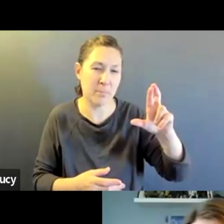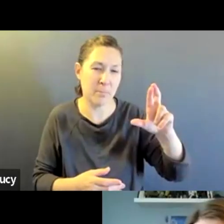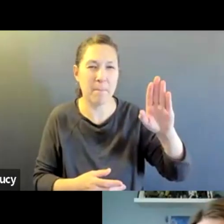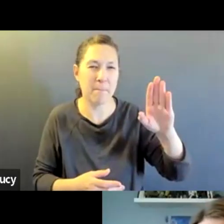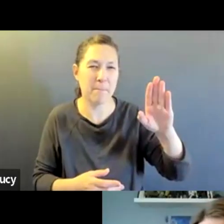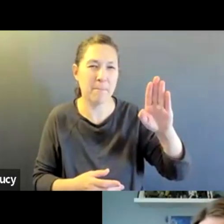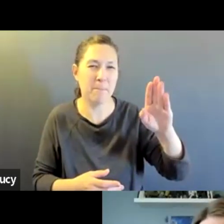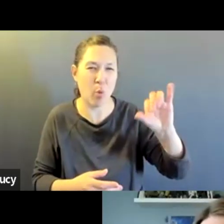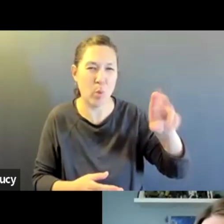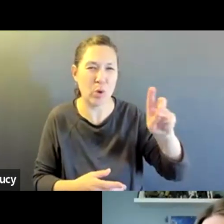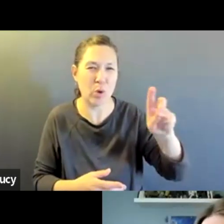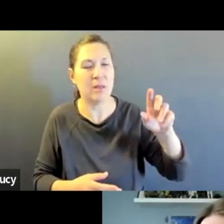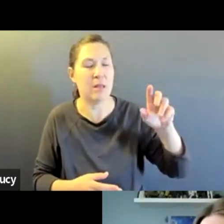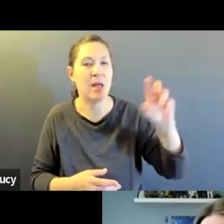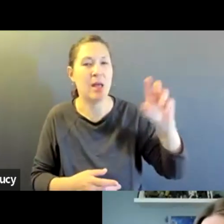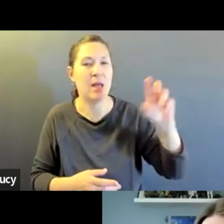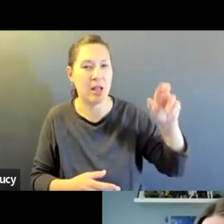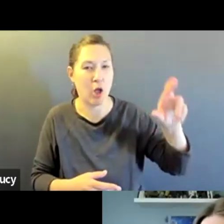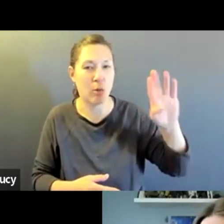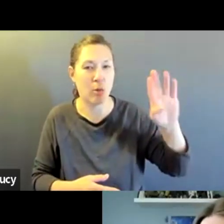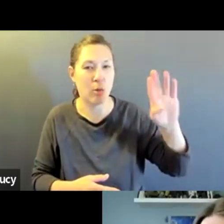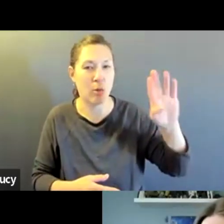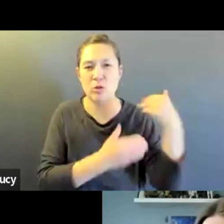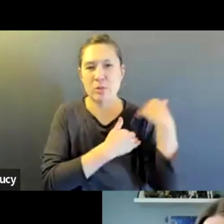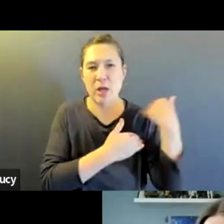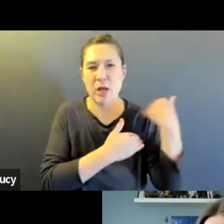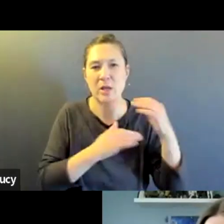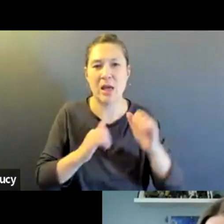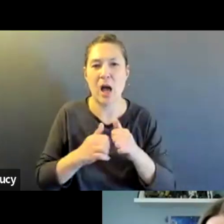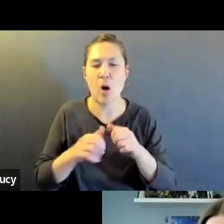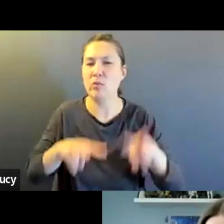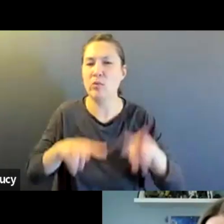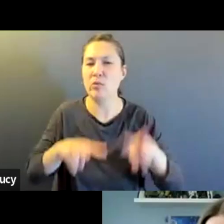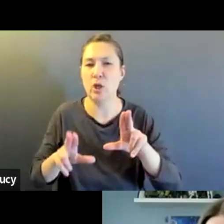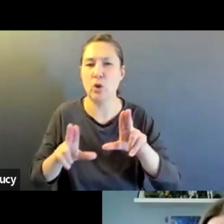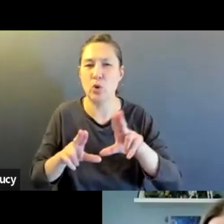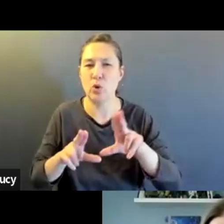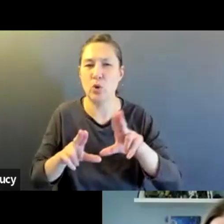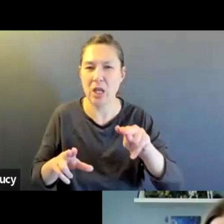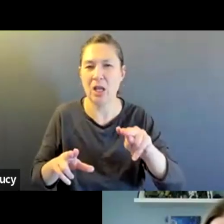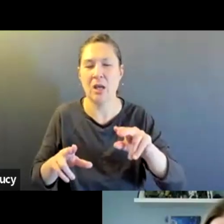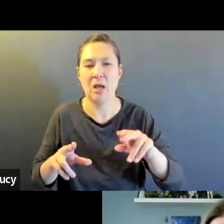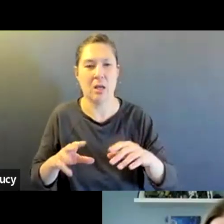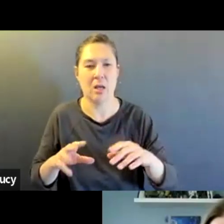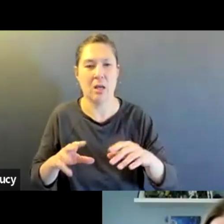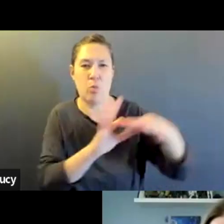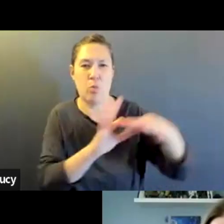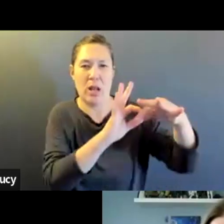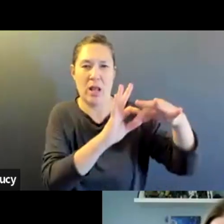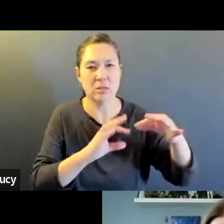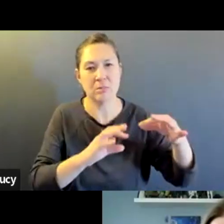unions' interactions with management and with government. Thank you. It's important that we keep